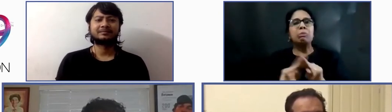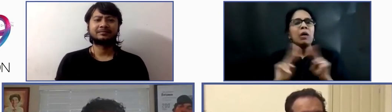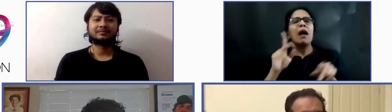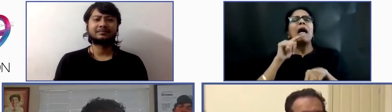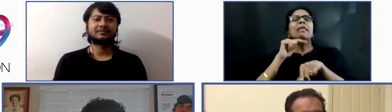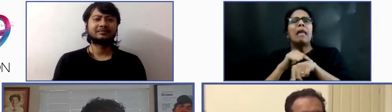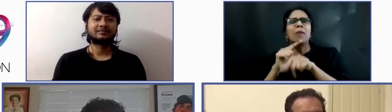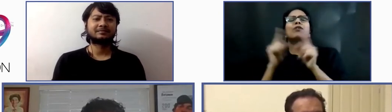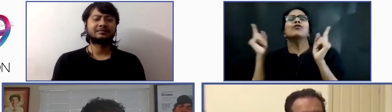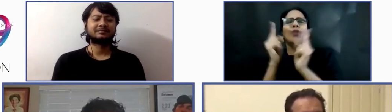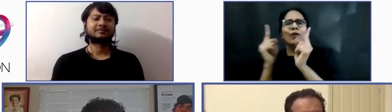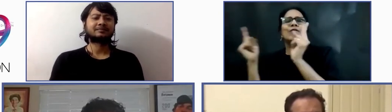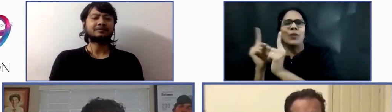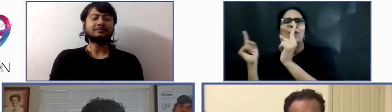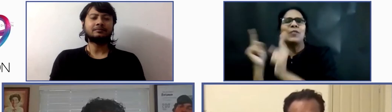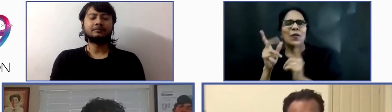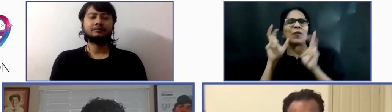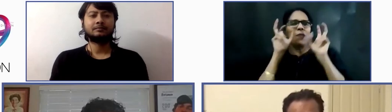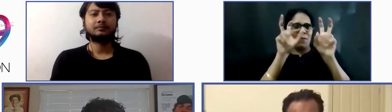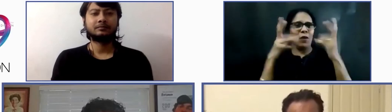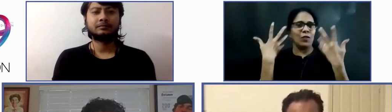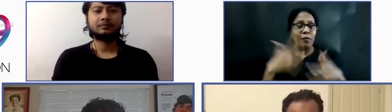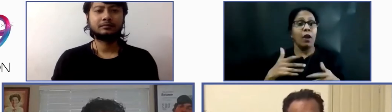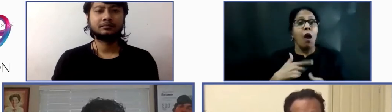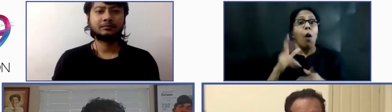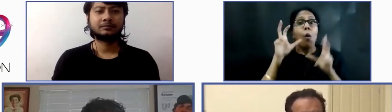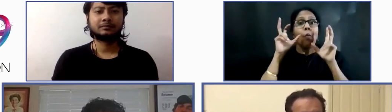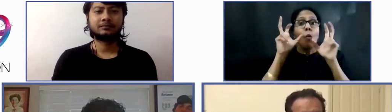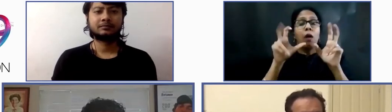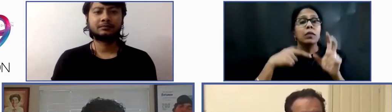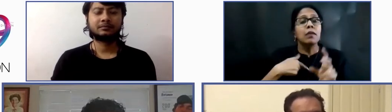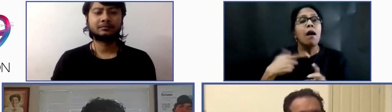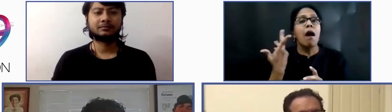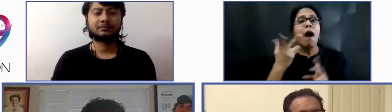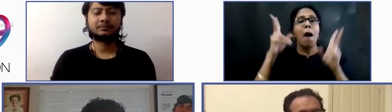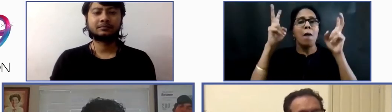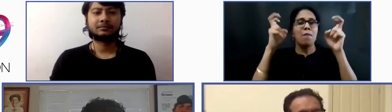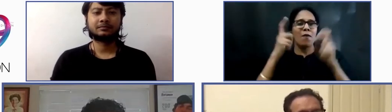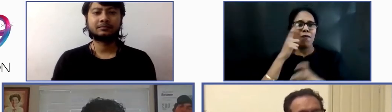I only watched Bandit Queen once again because